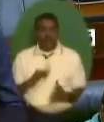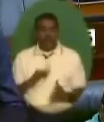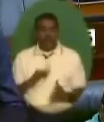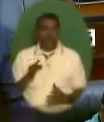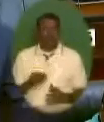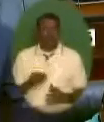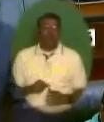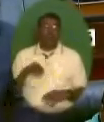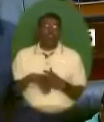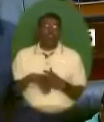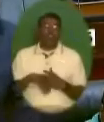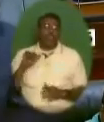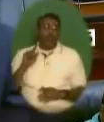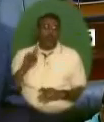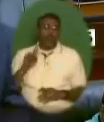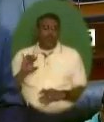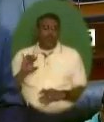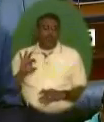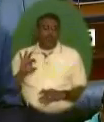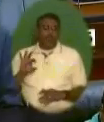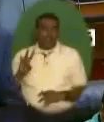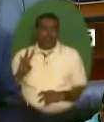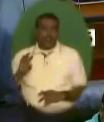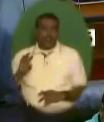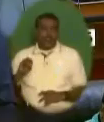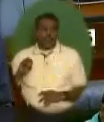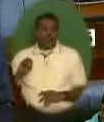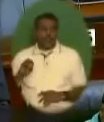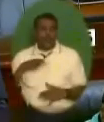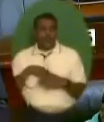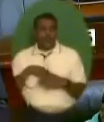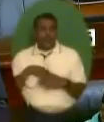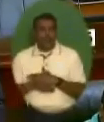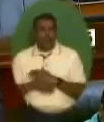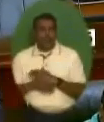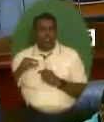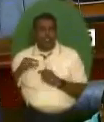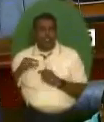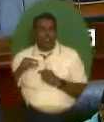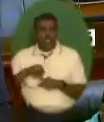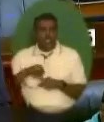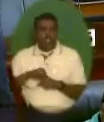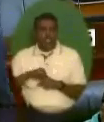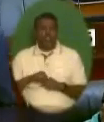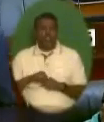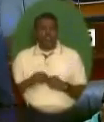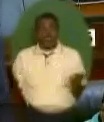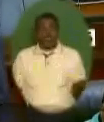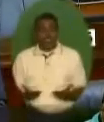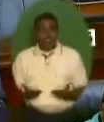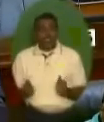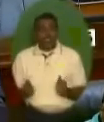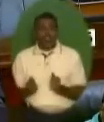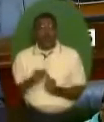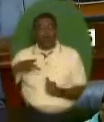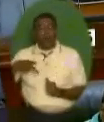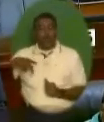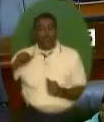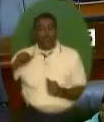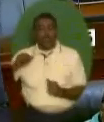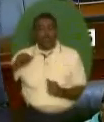In the late 70s, Mr. Speaker, Trinidad and Tobago witnessed the birth of the national gas industry with the launching of the Point Lisas